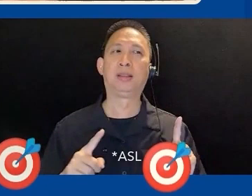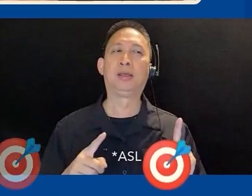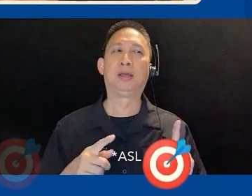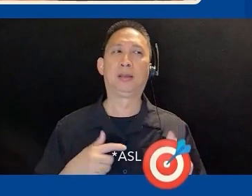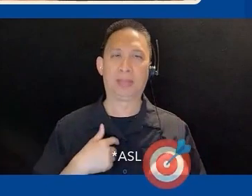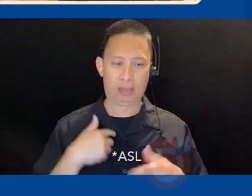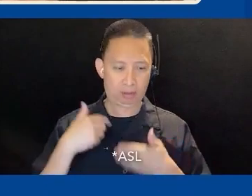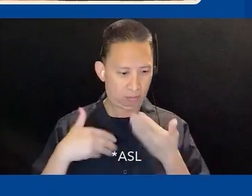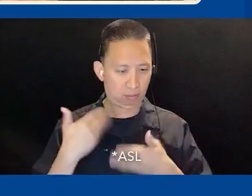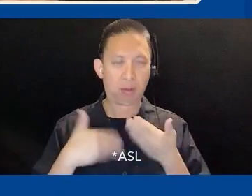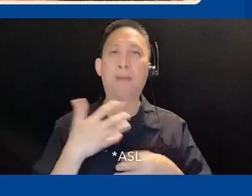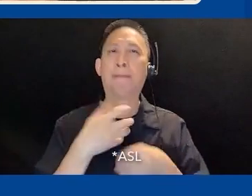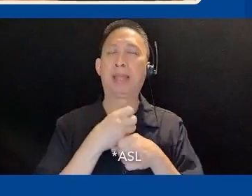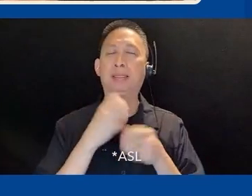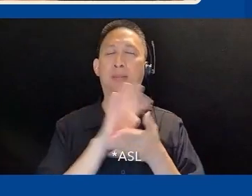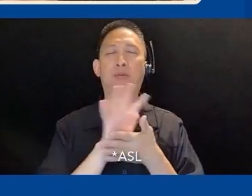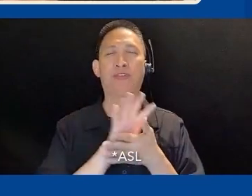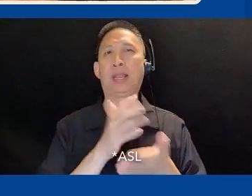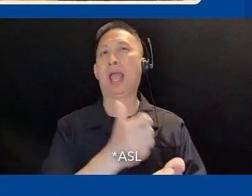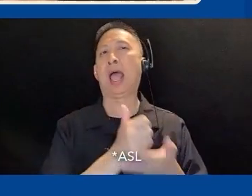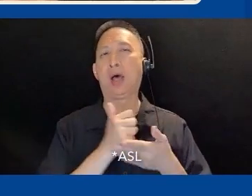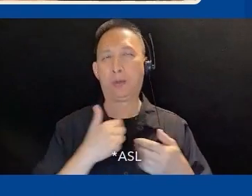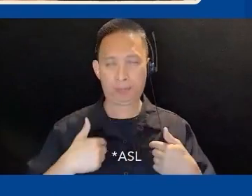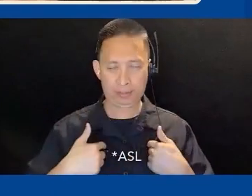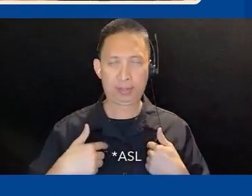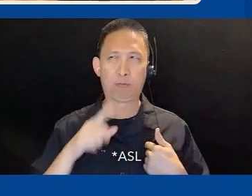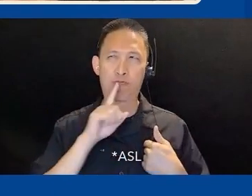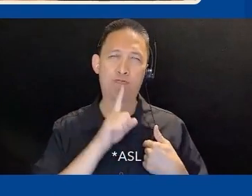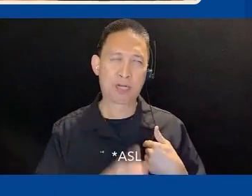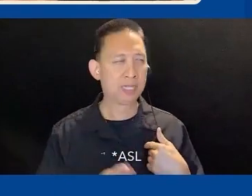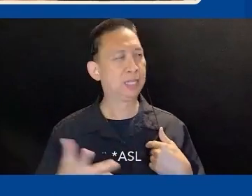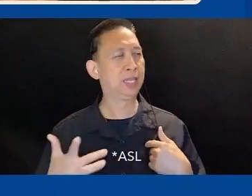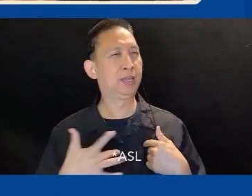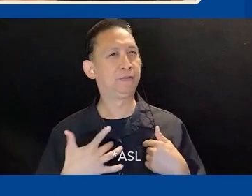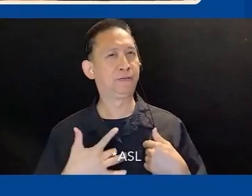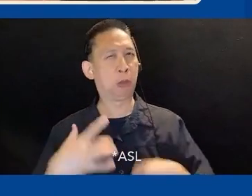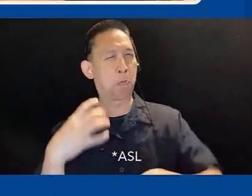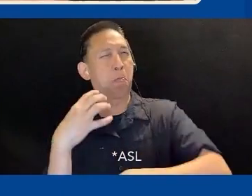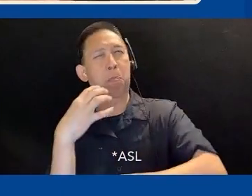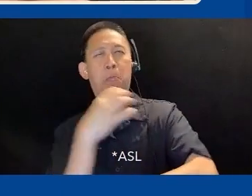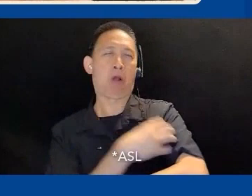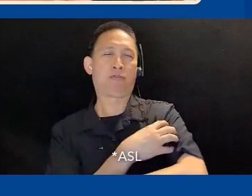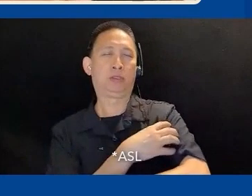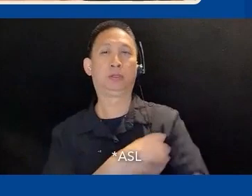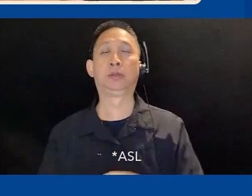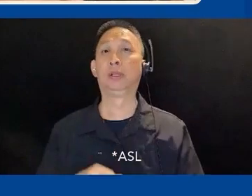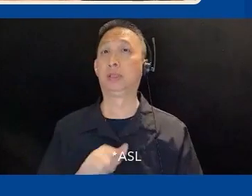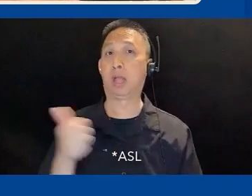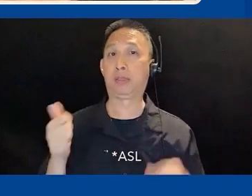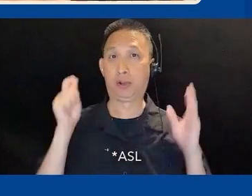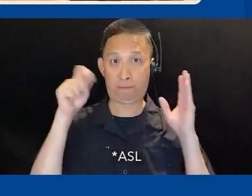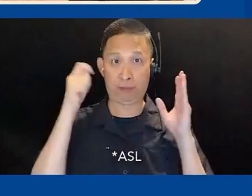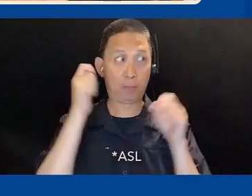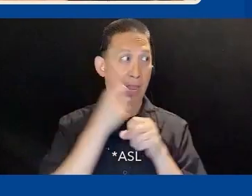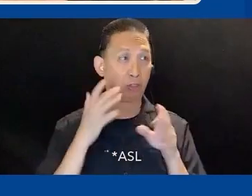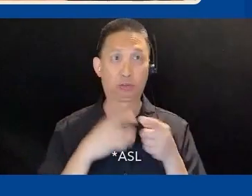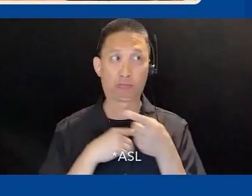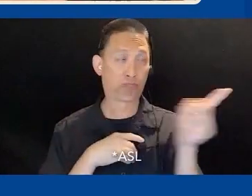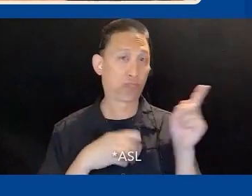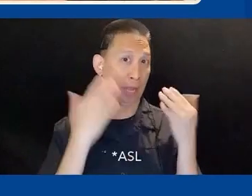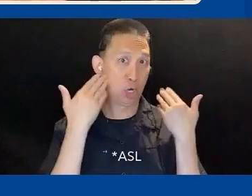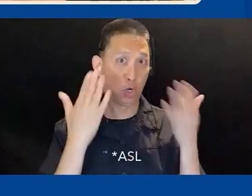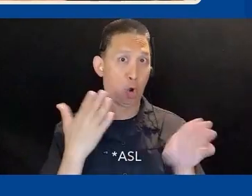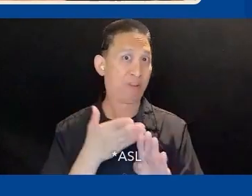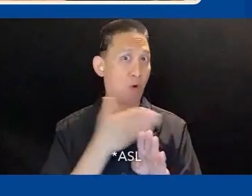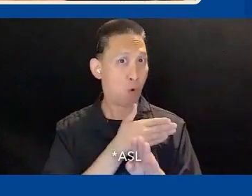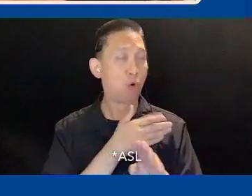happened was so powerful. Like I barely knew any of these filmmakers on a personal level before we organized. And it was just so amazing to share like the